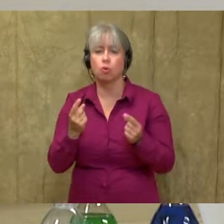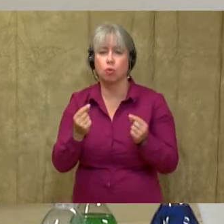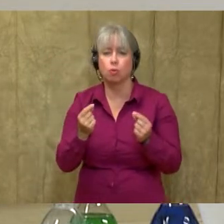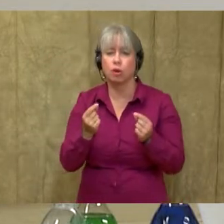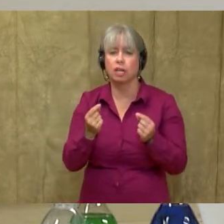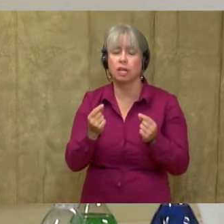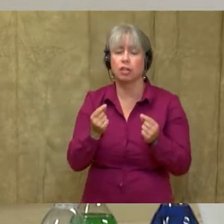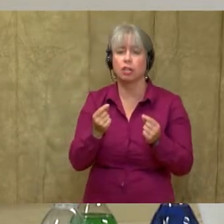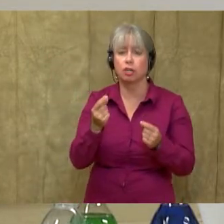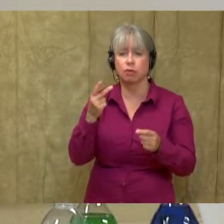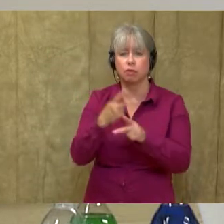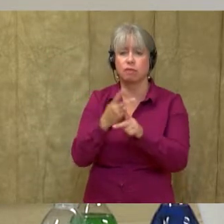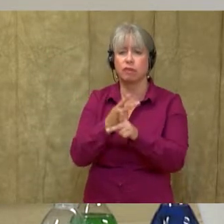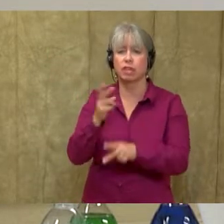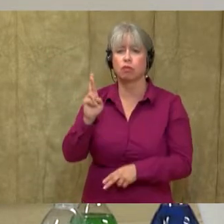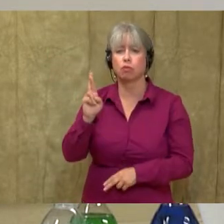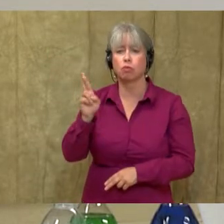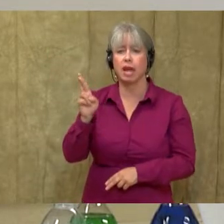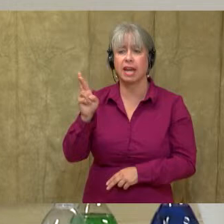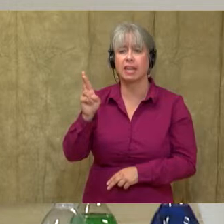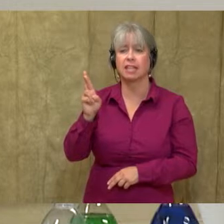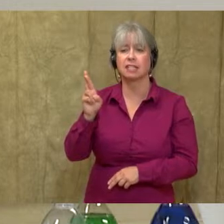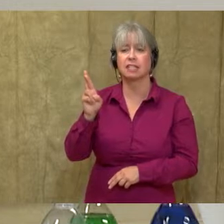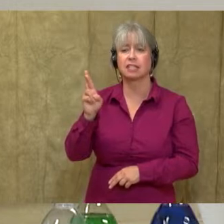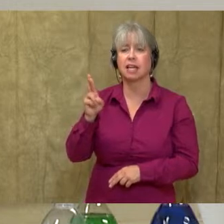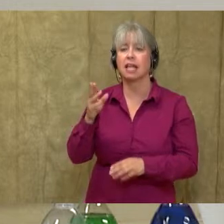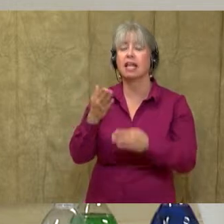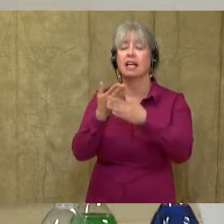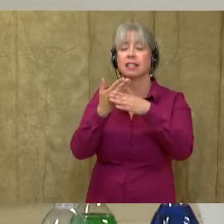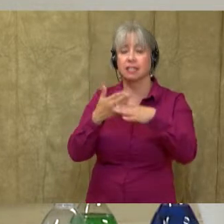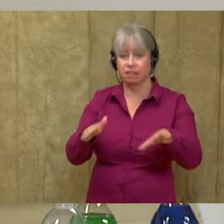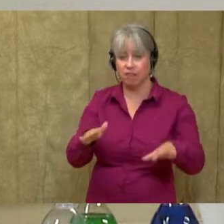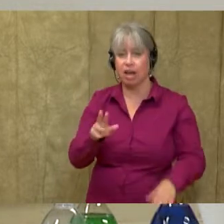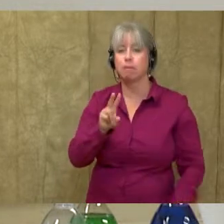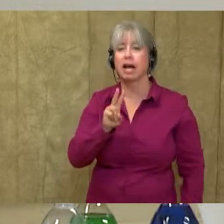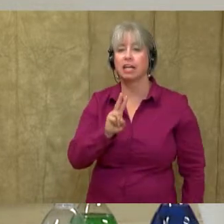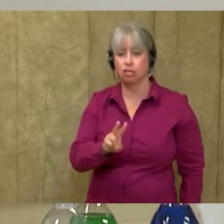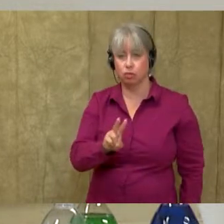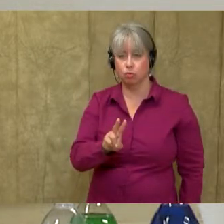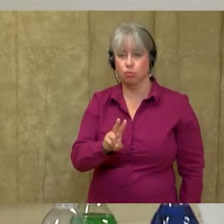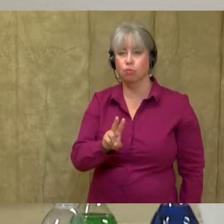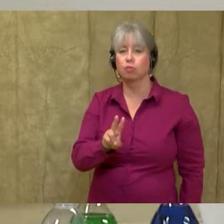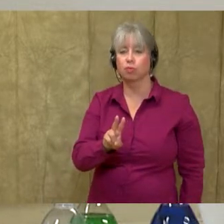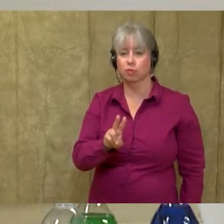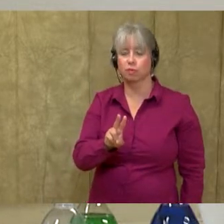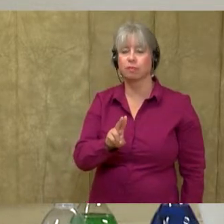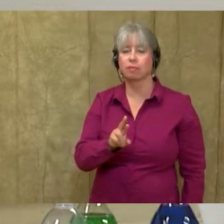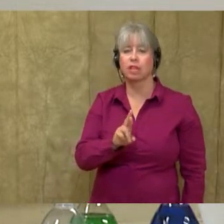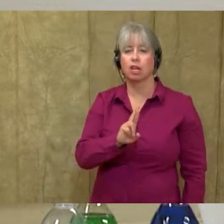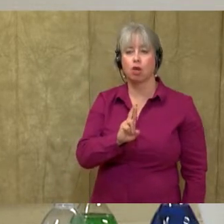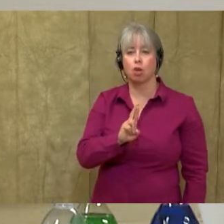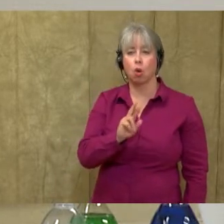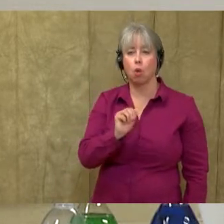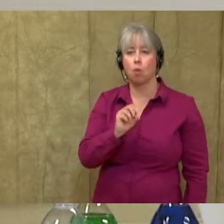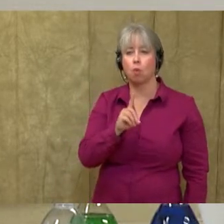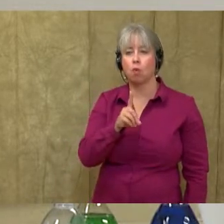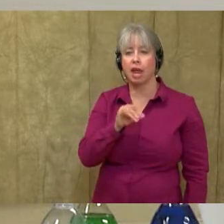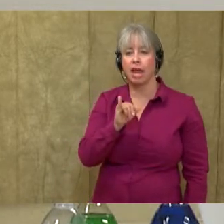radius? That's right, we can divide by 2. So our radius would